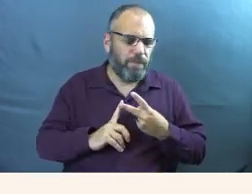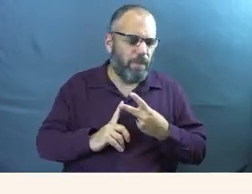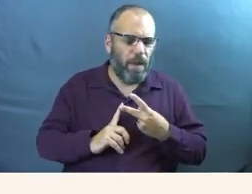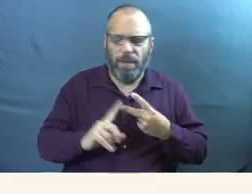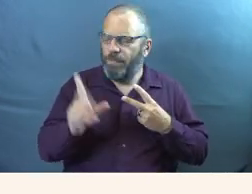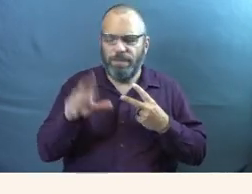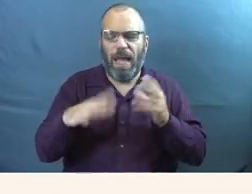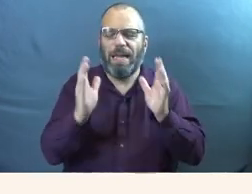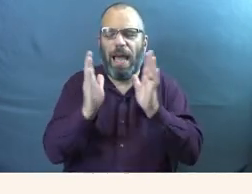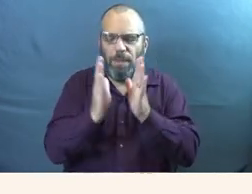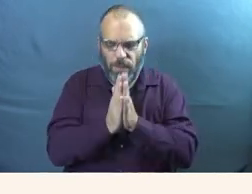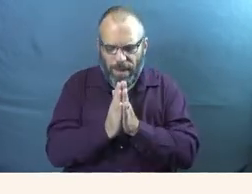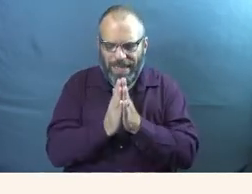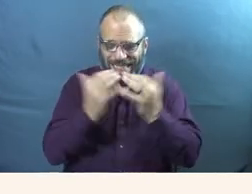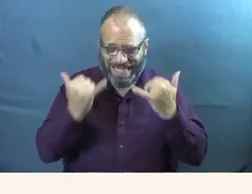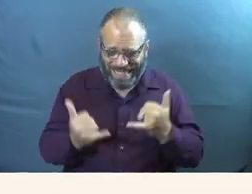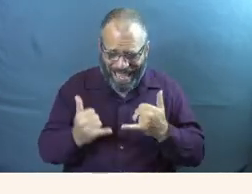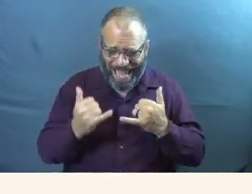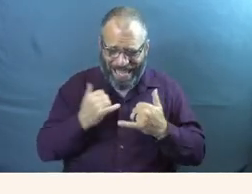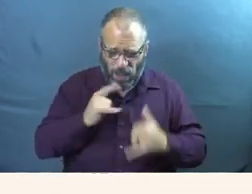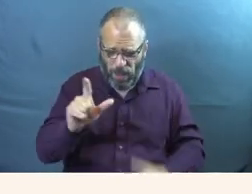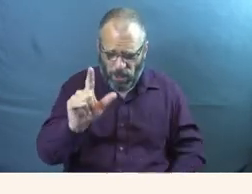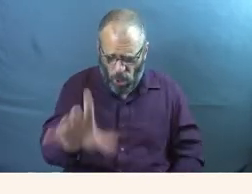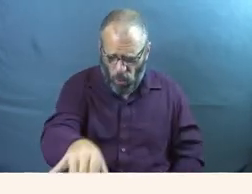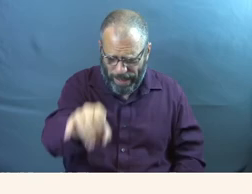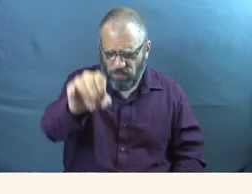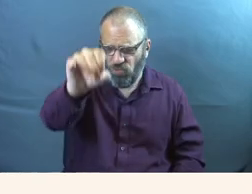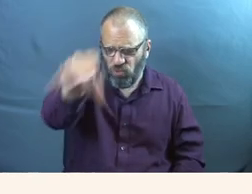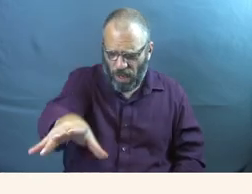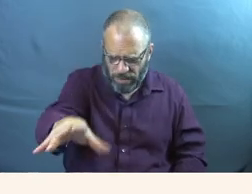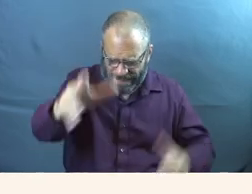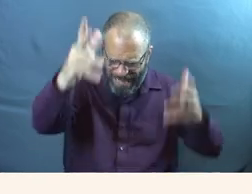And I pray, Lord, that we would cross that line today. You would help us cross that line today.